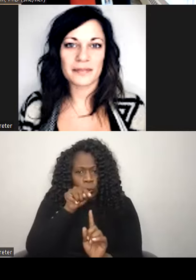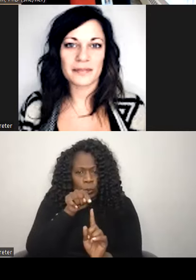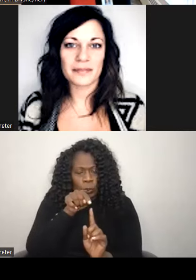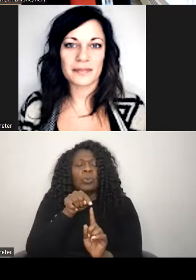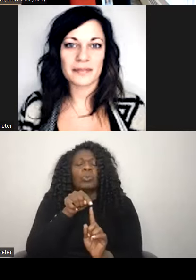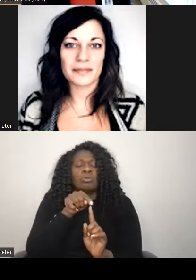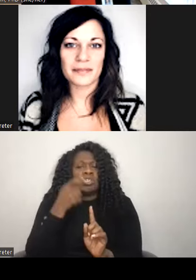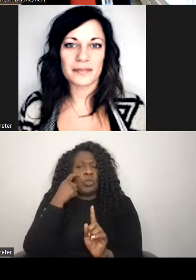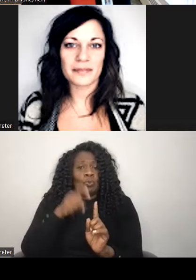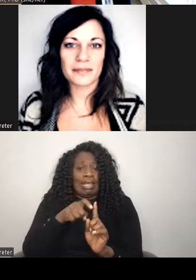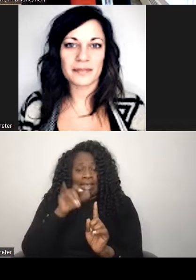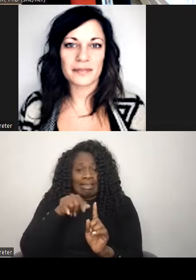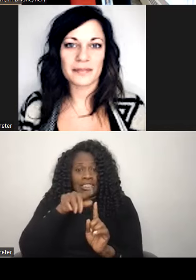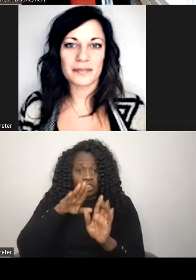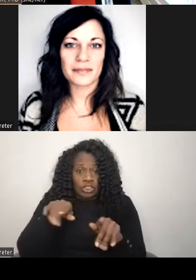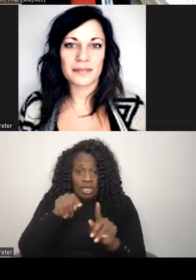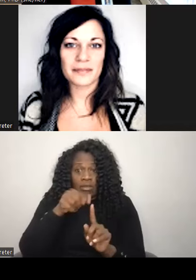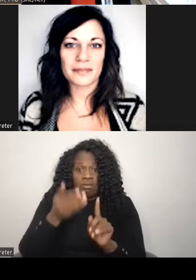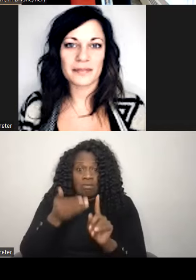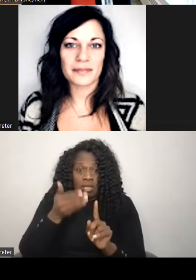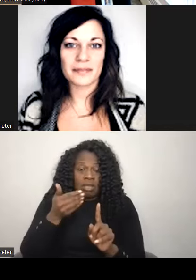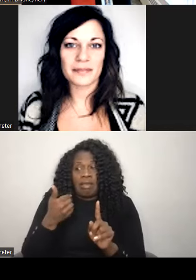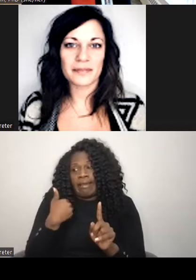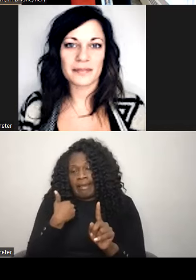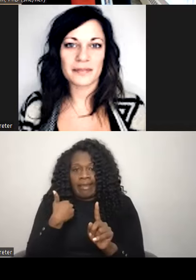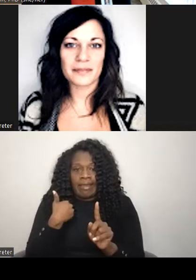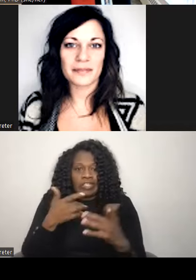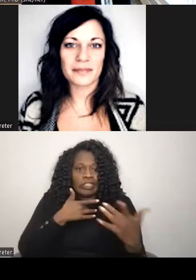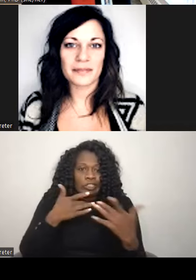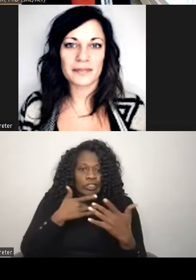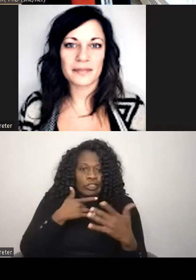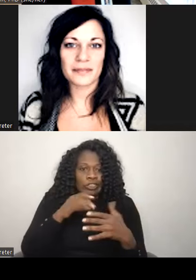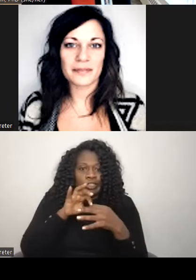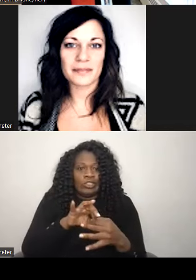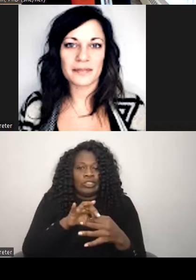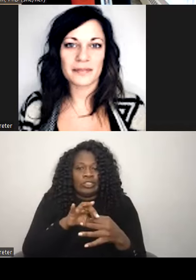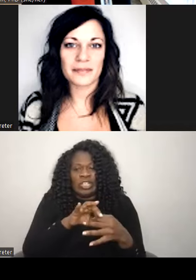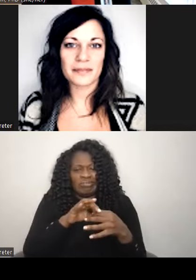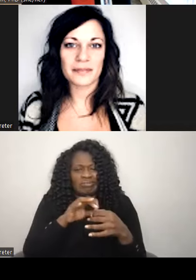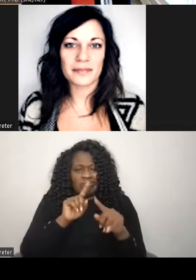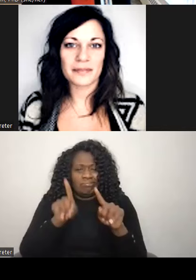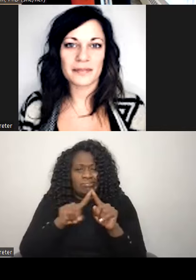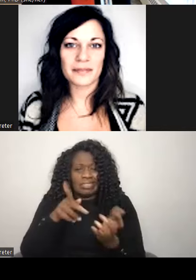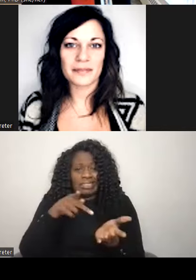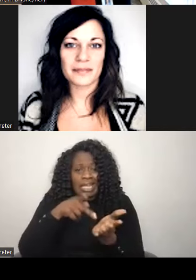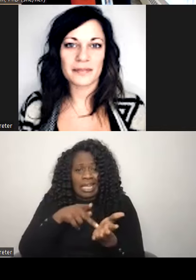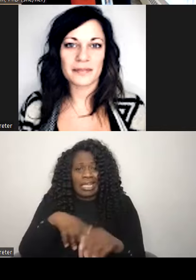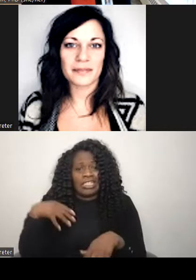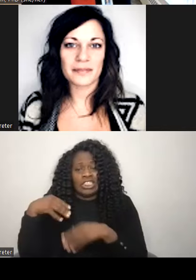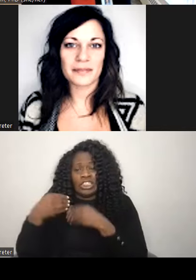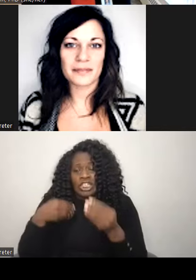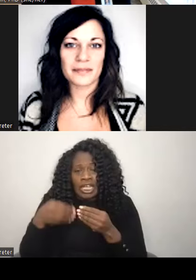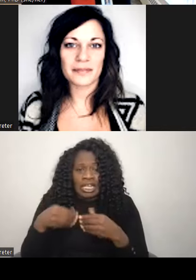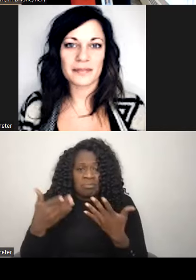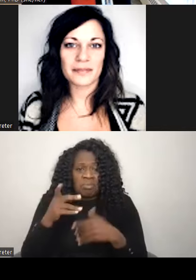and recognizes that the child may have concerns due to a combination of psychiatric, genetic, even sort